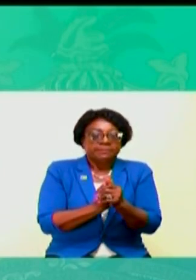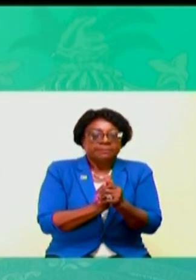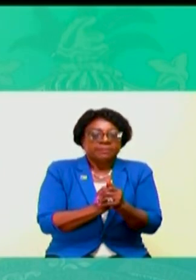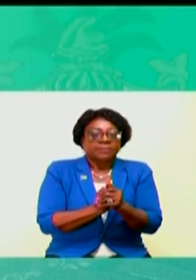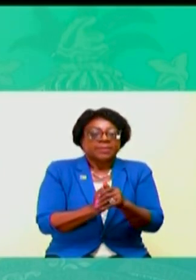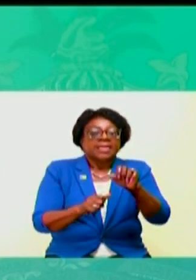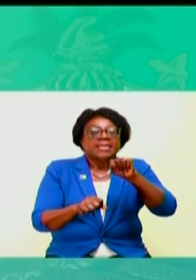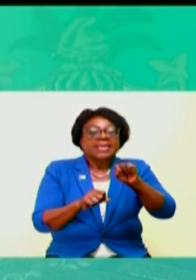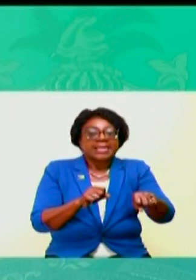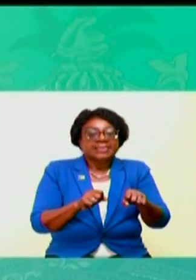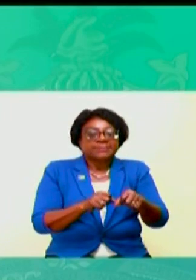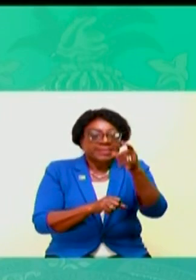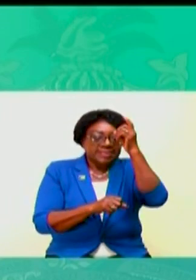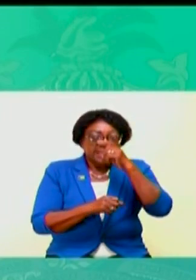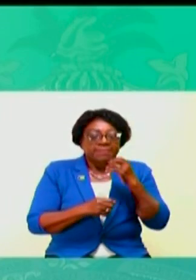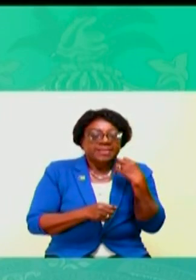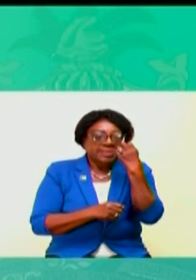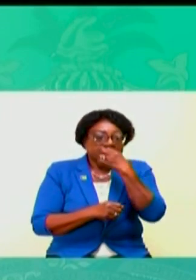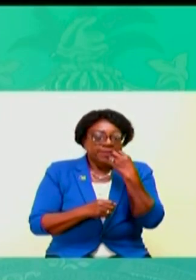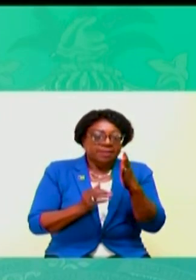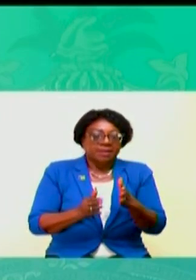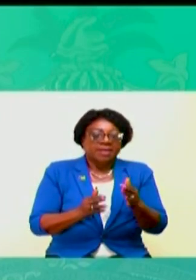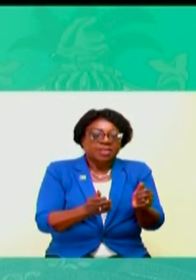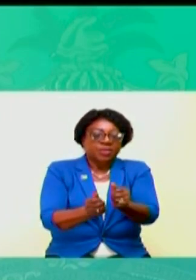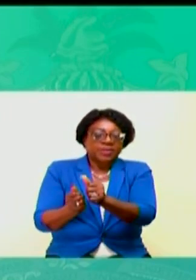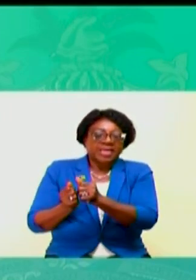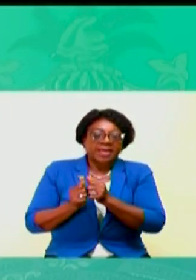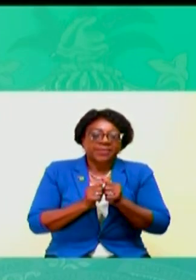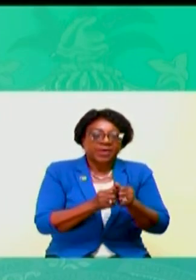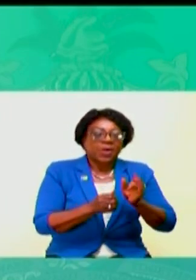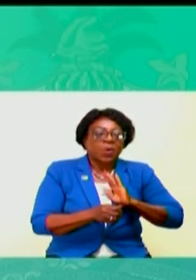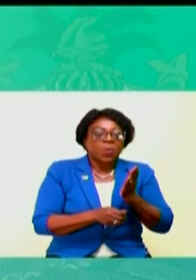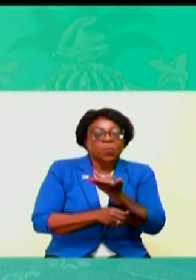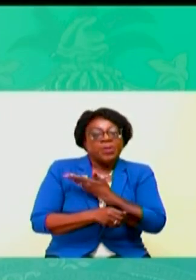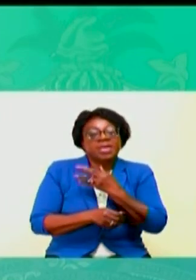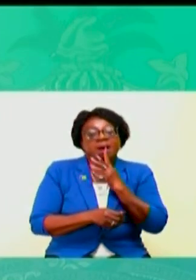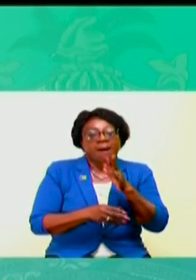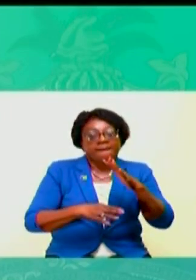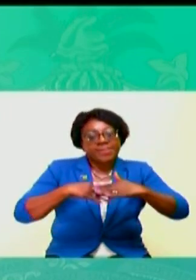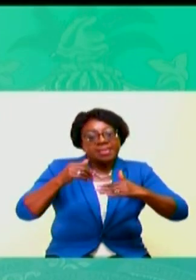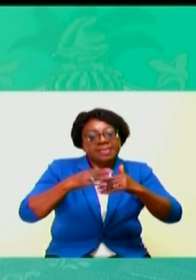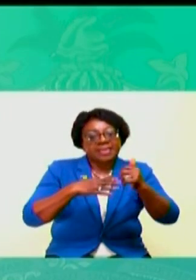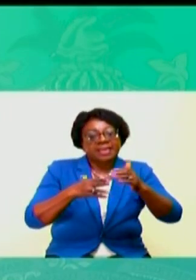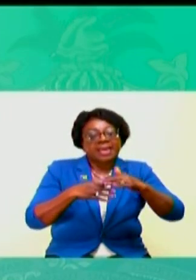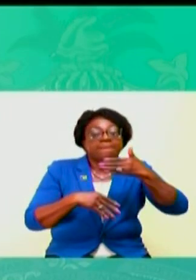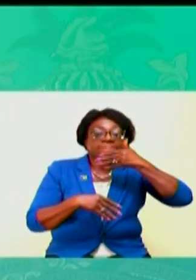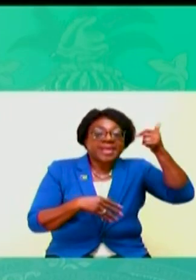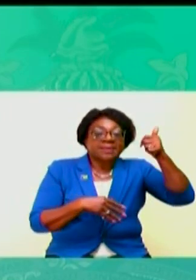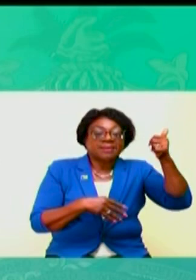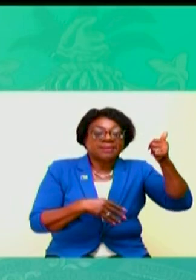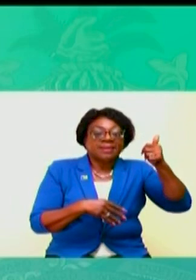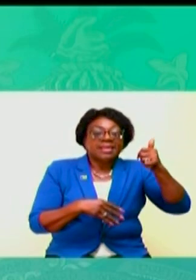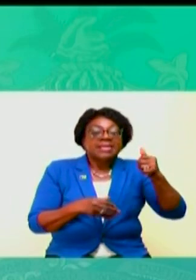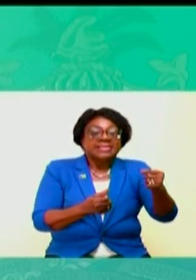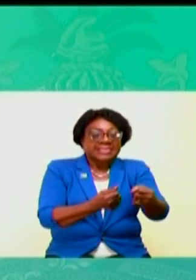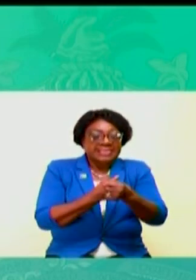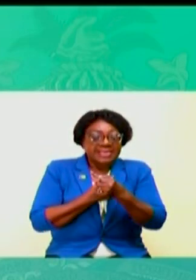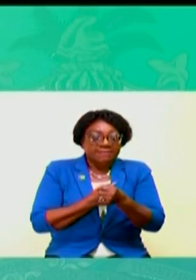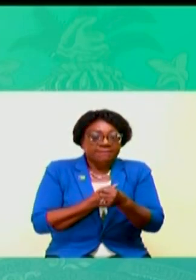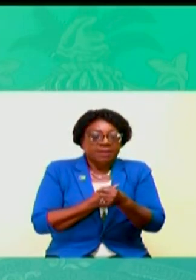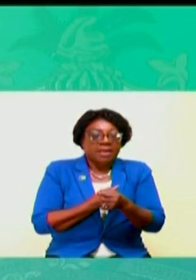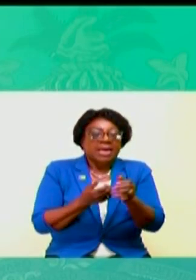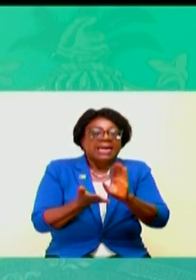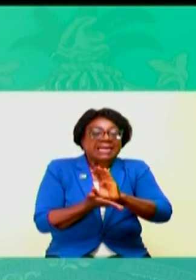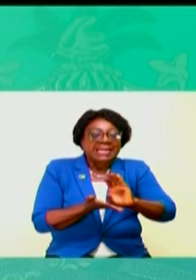Yes, Mr. Deputy Speaker, together we are building a better, safer,